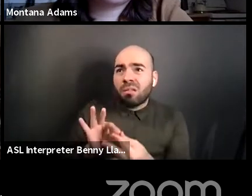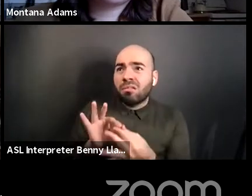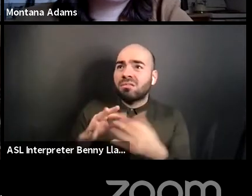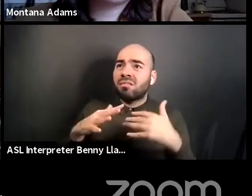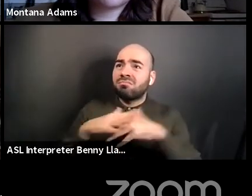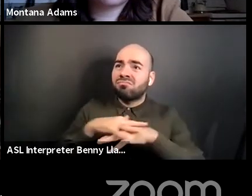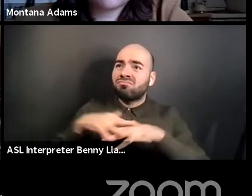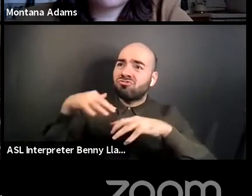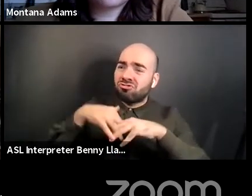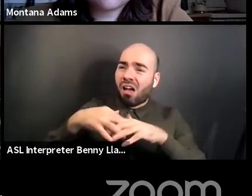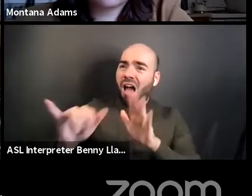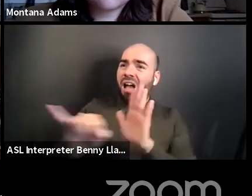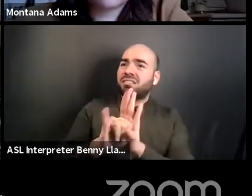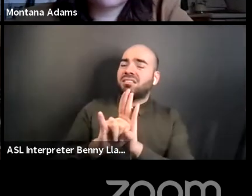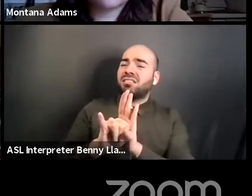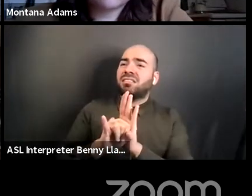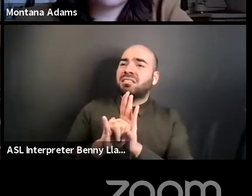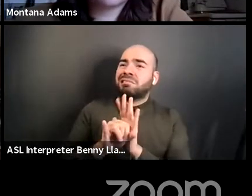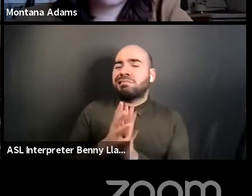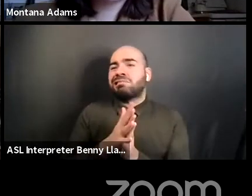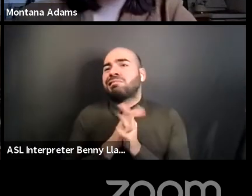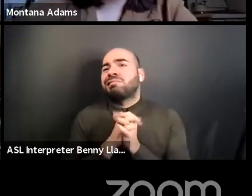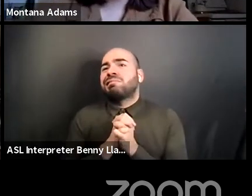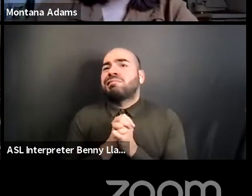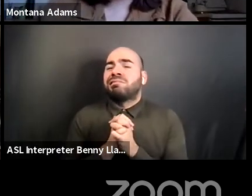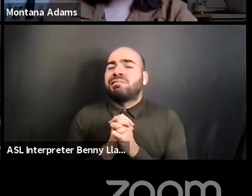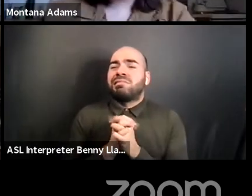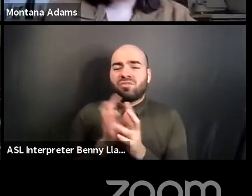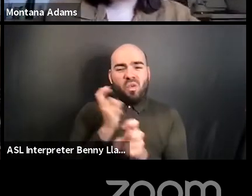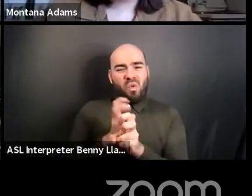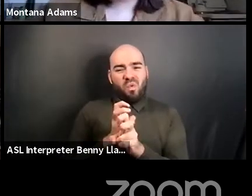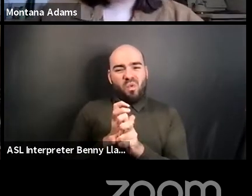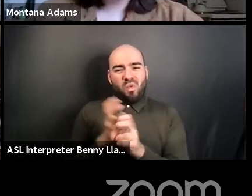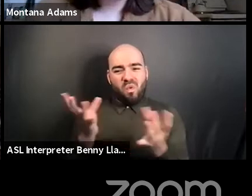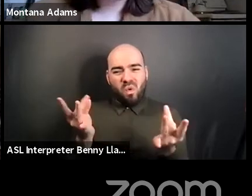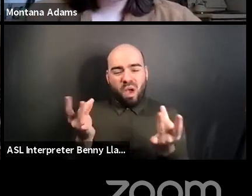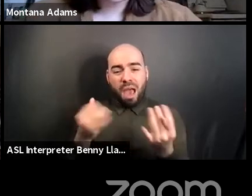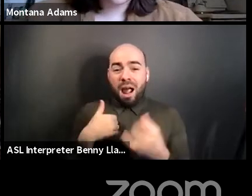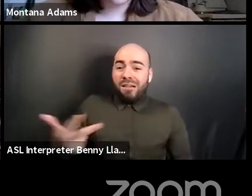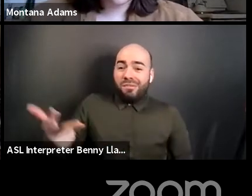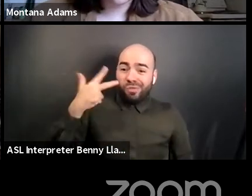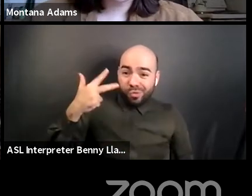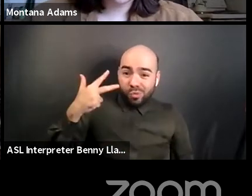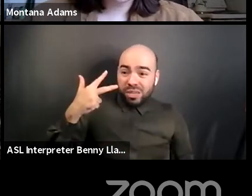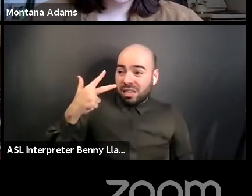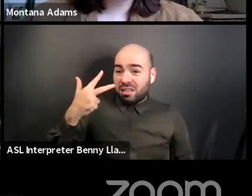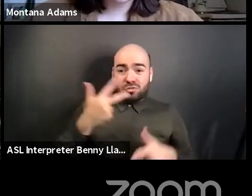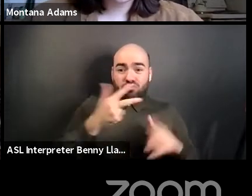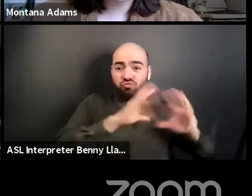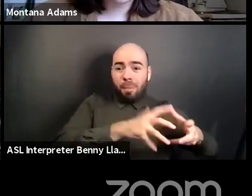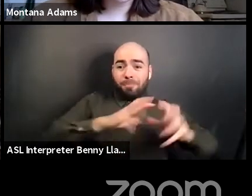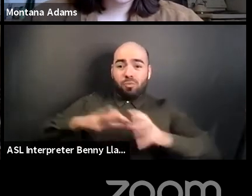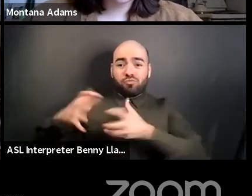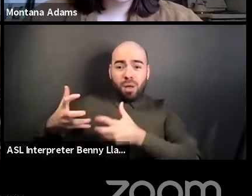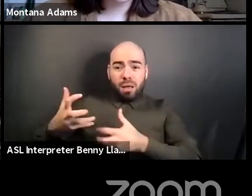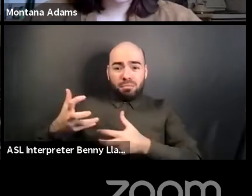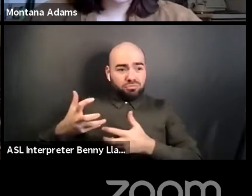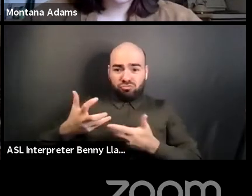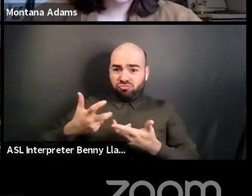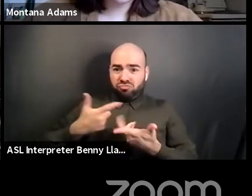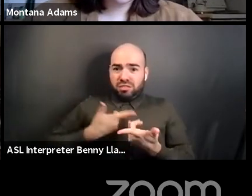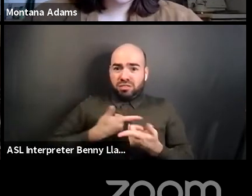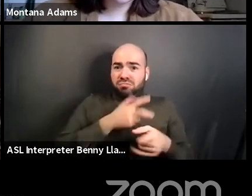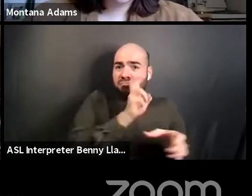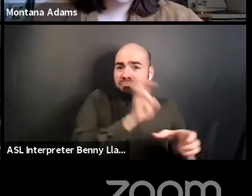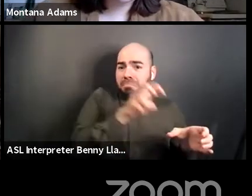difficult. You know, I've had three Native tribes around me my whole life, and I don't